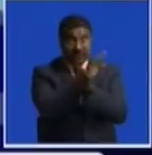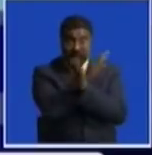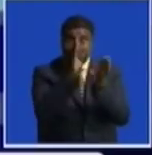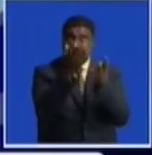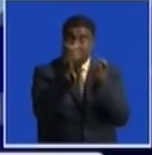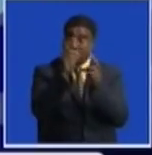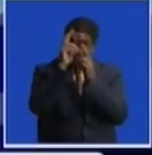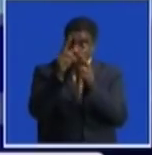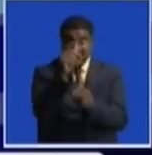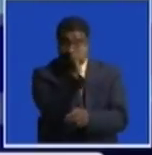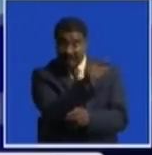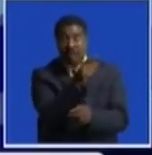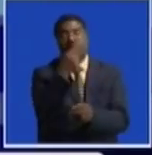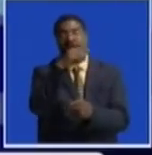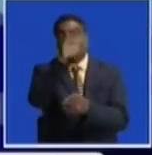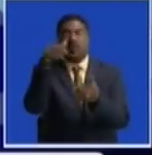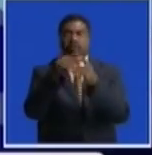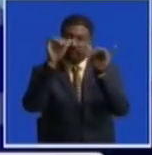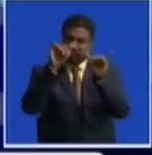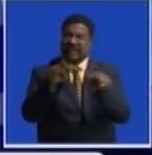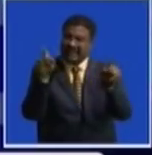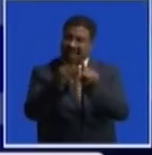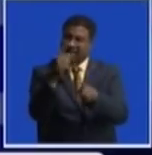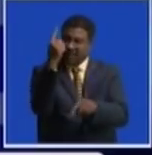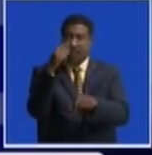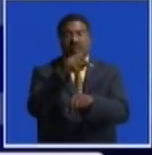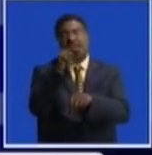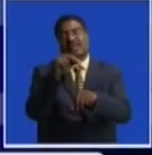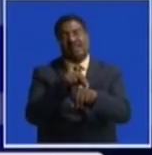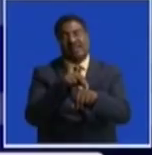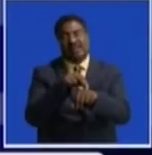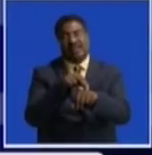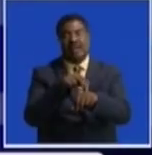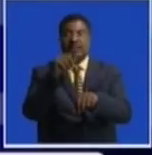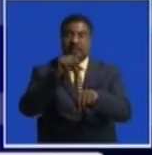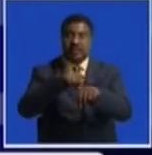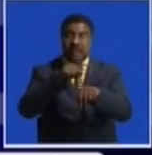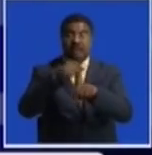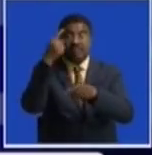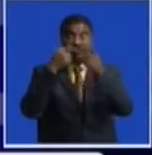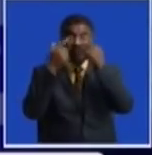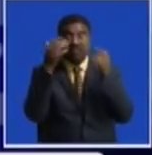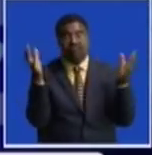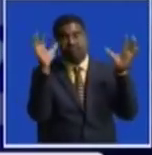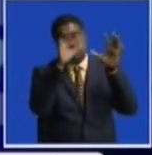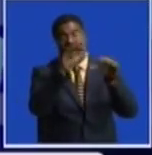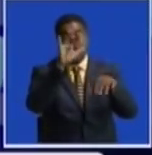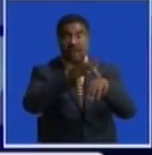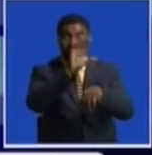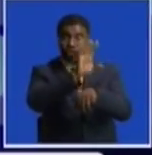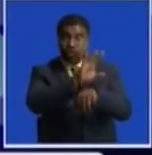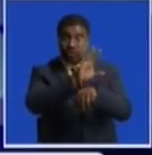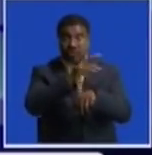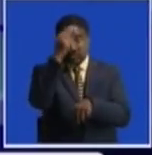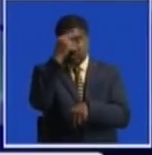by coexisting as a nation. President Lungu said this during the requiem mass for the late Mama Kankasa